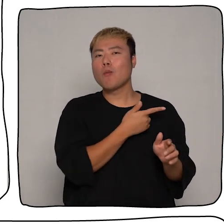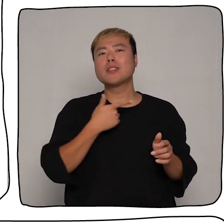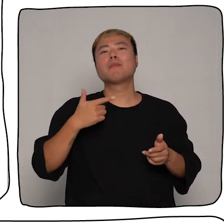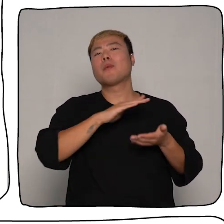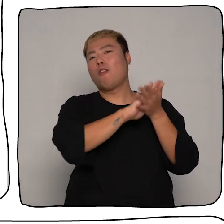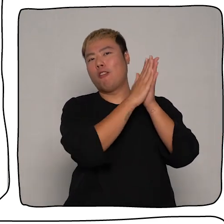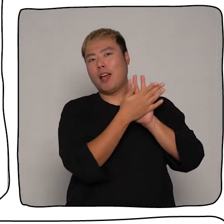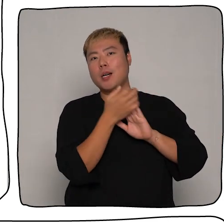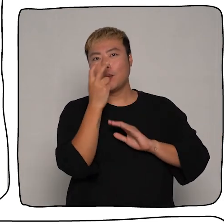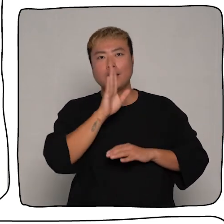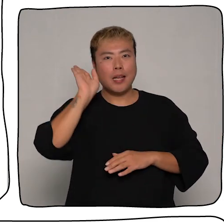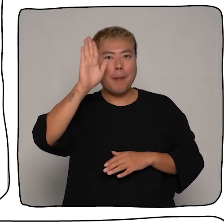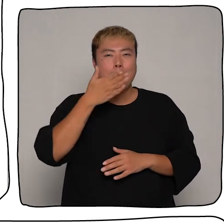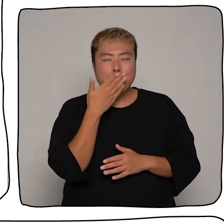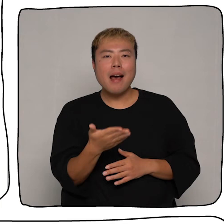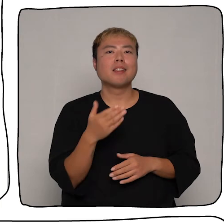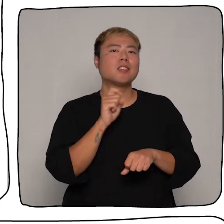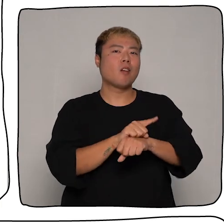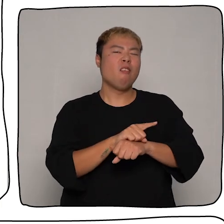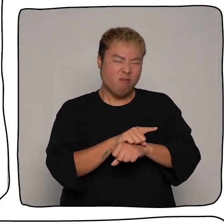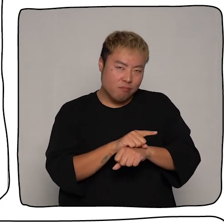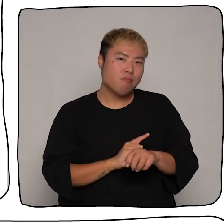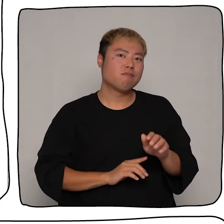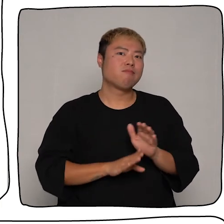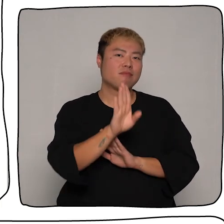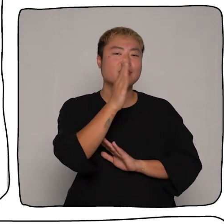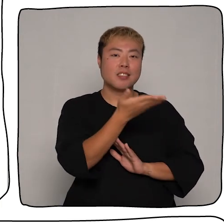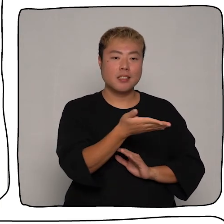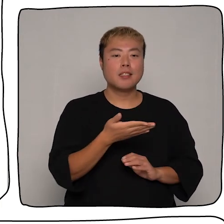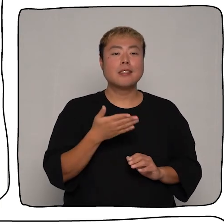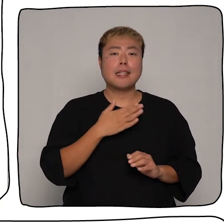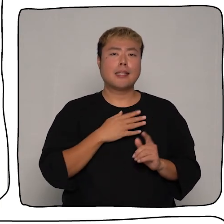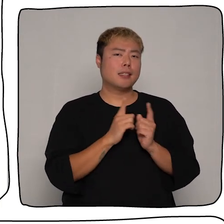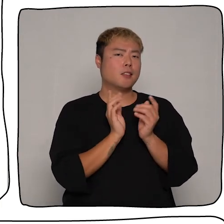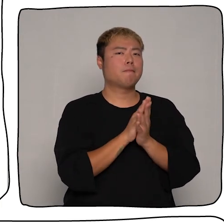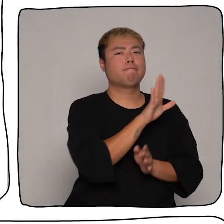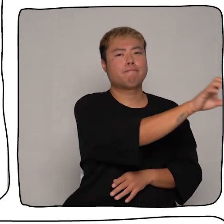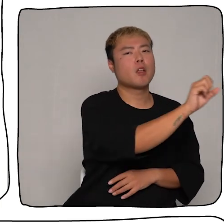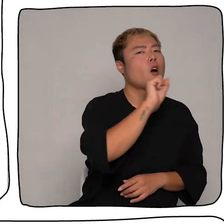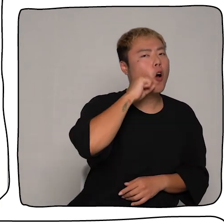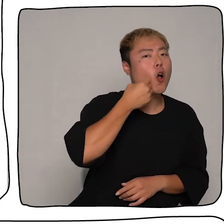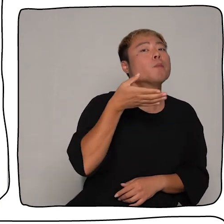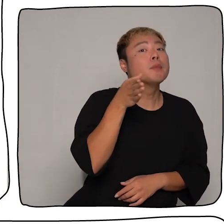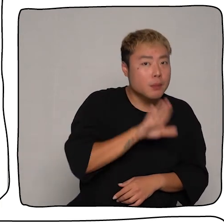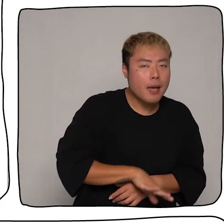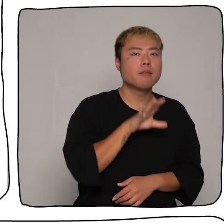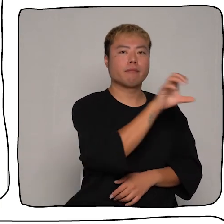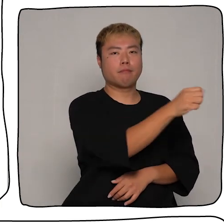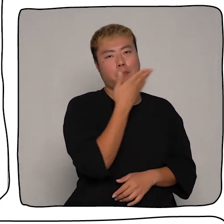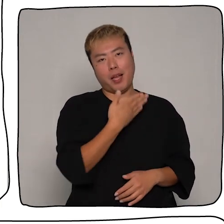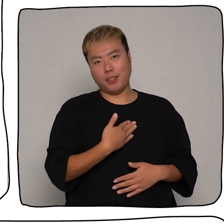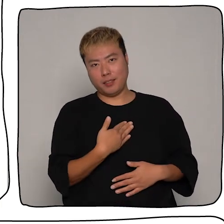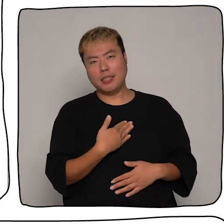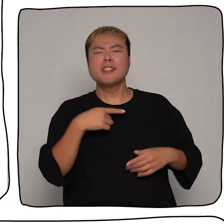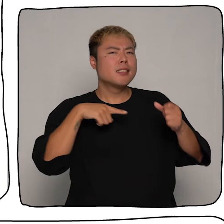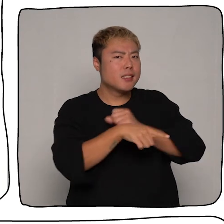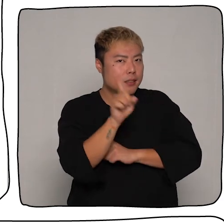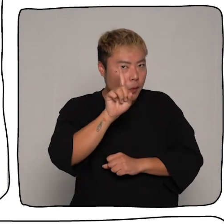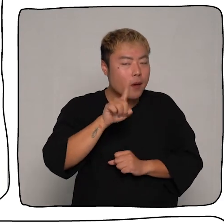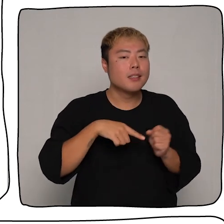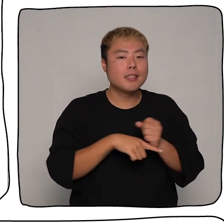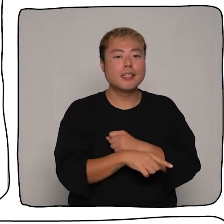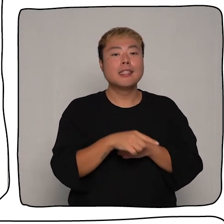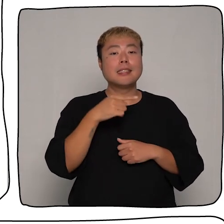me and full of possibilities. I can't touch them, but I can touch them. In other words, I